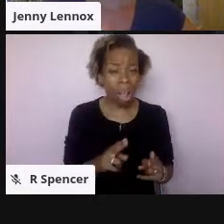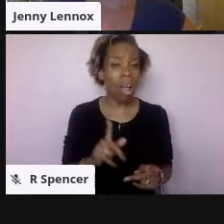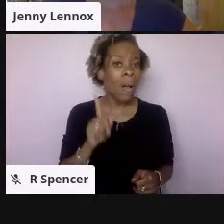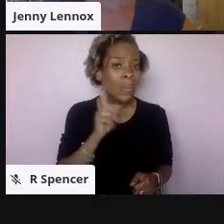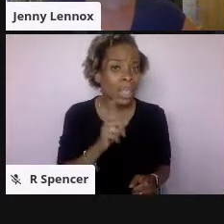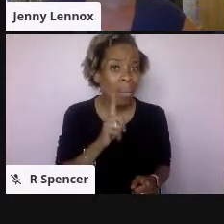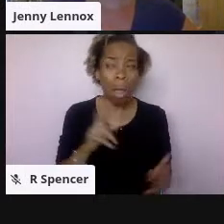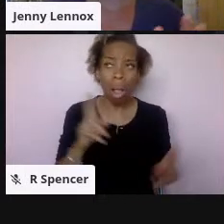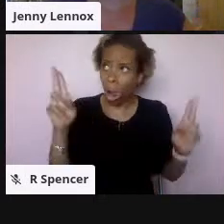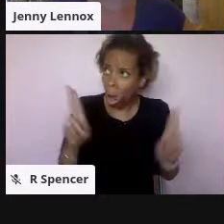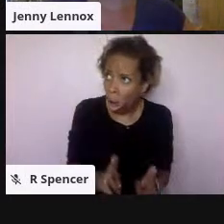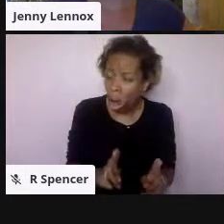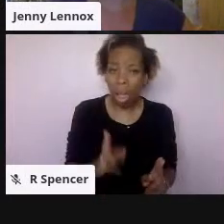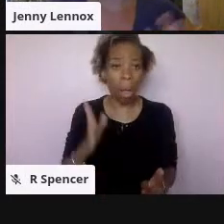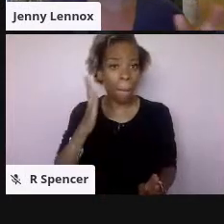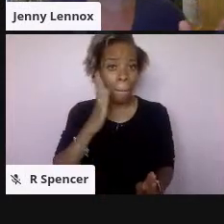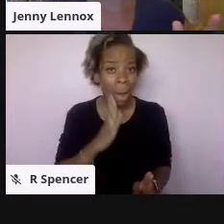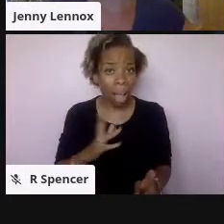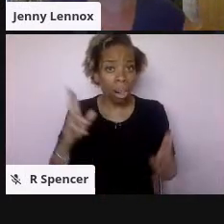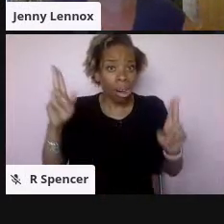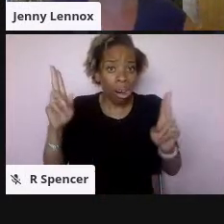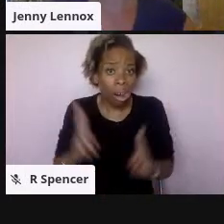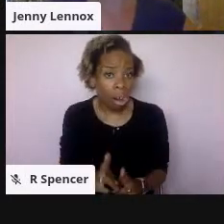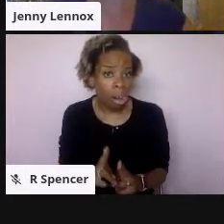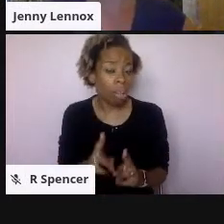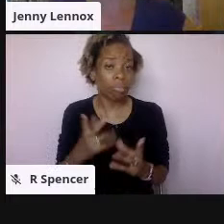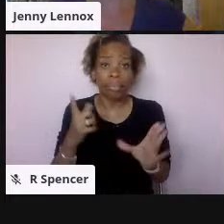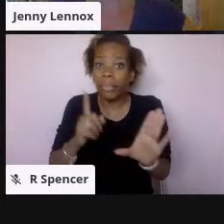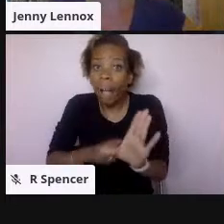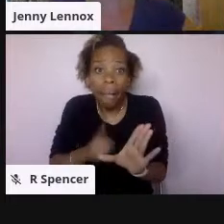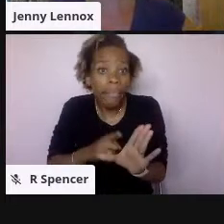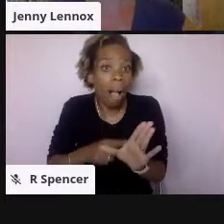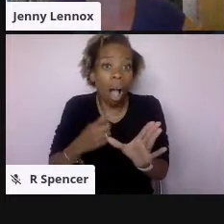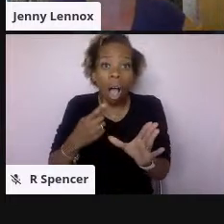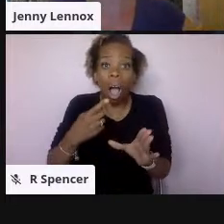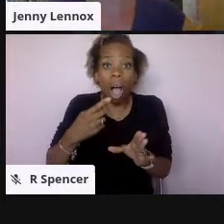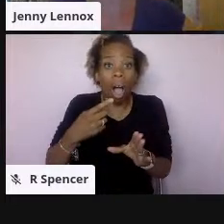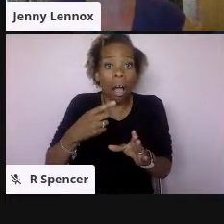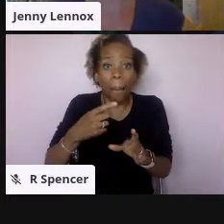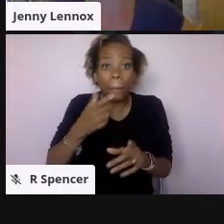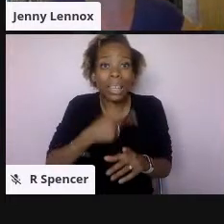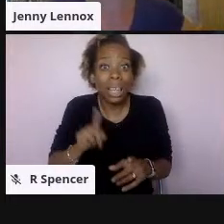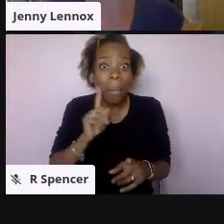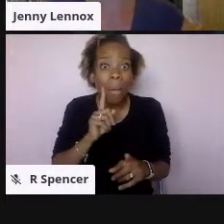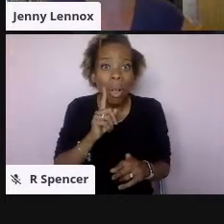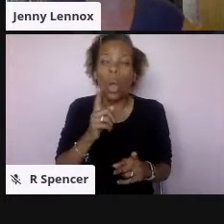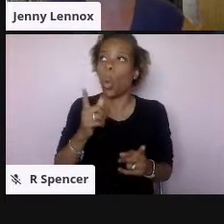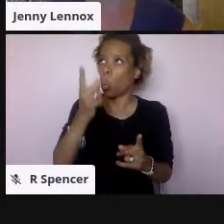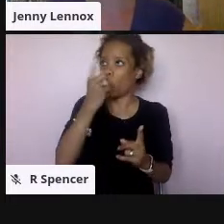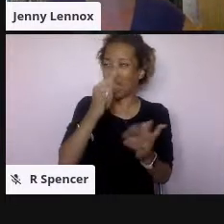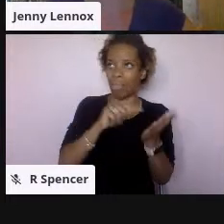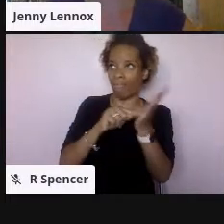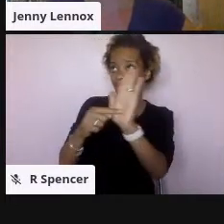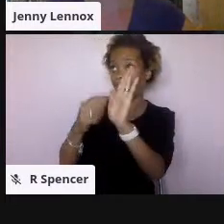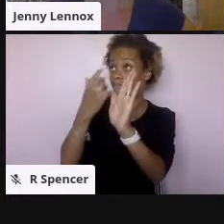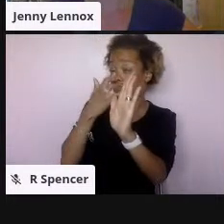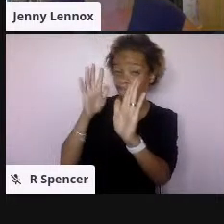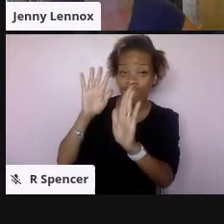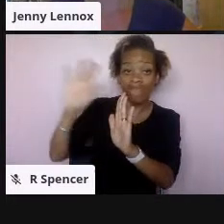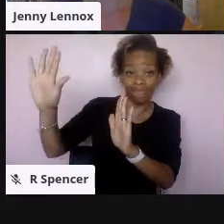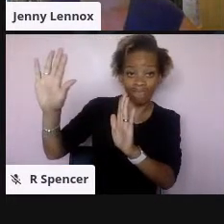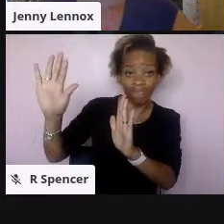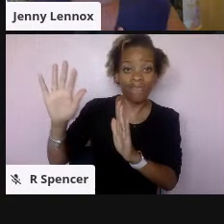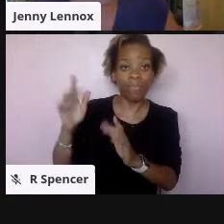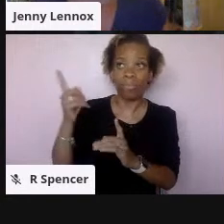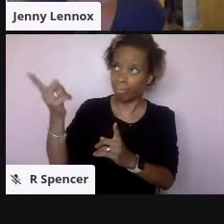and who are all, younger workers, for example. And that's a really good opportunity for us to embarrass if that's where we have to go to get